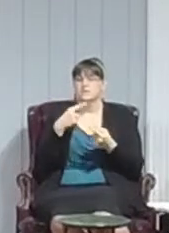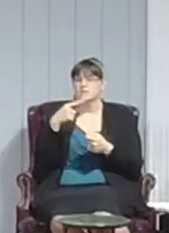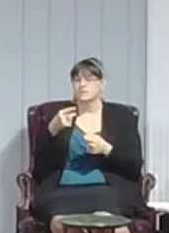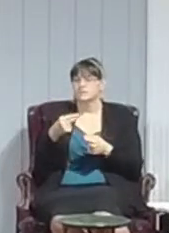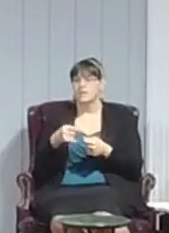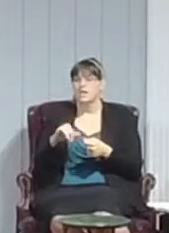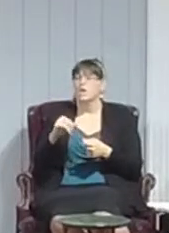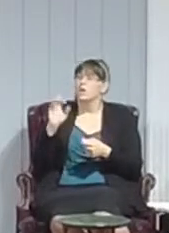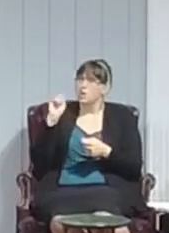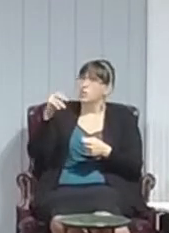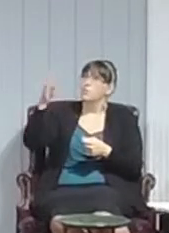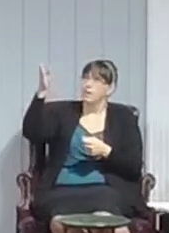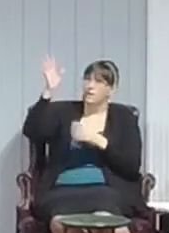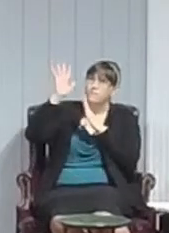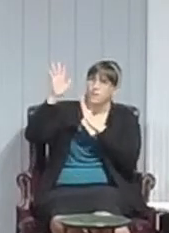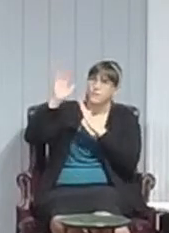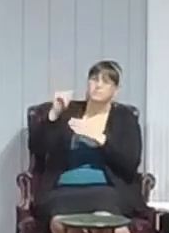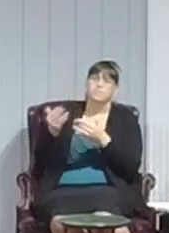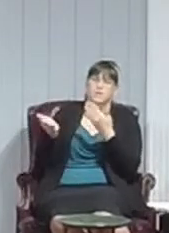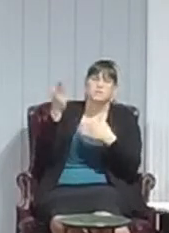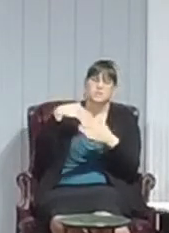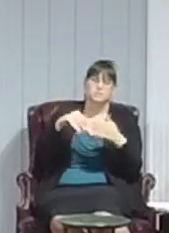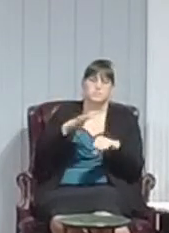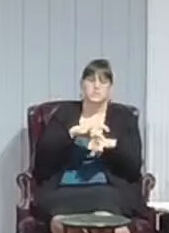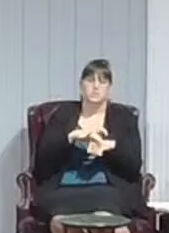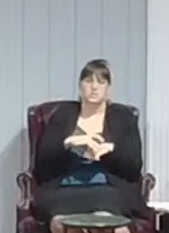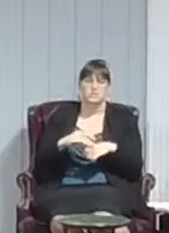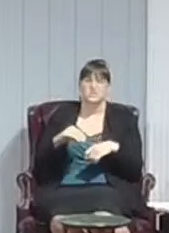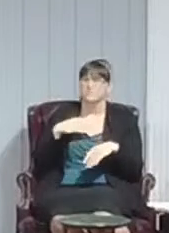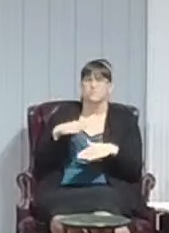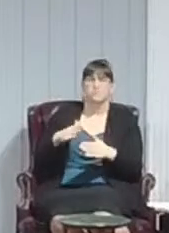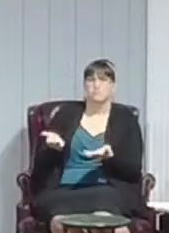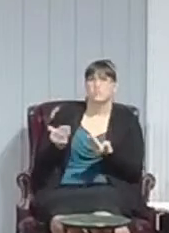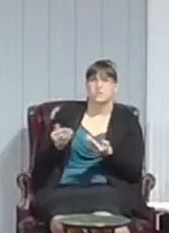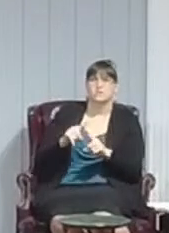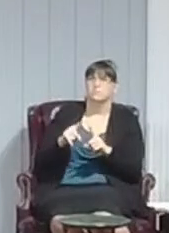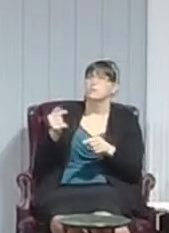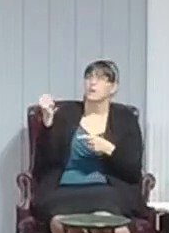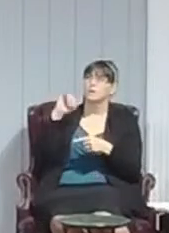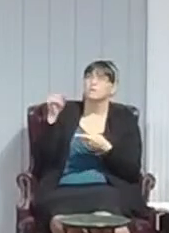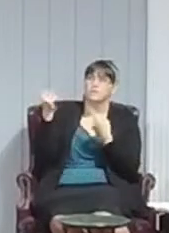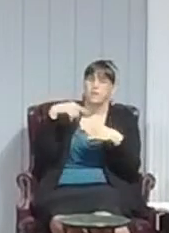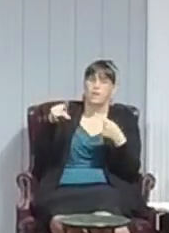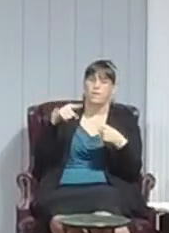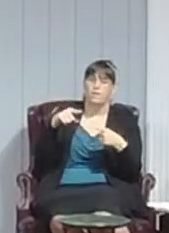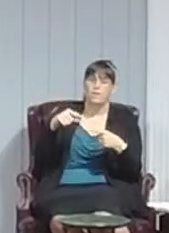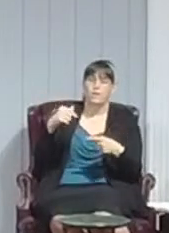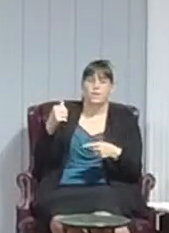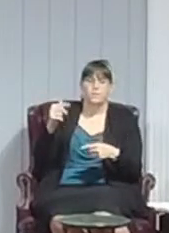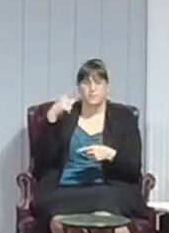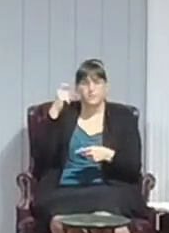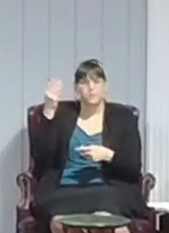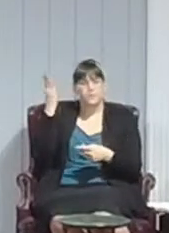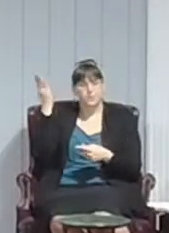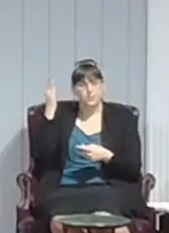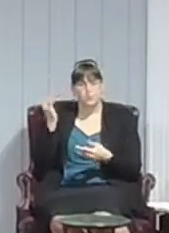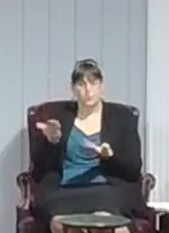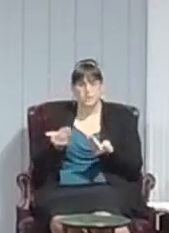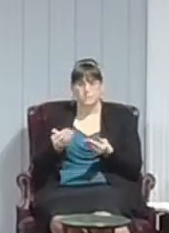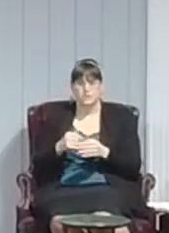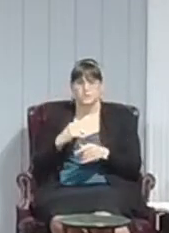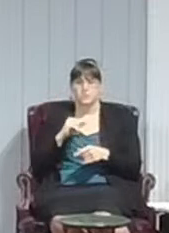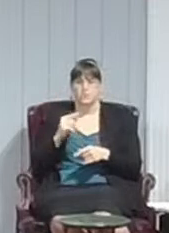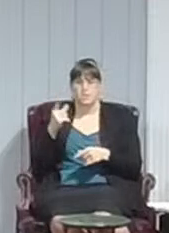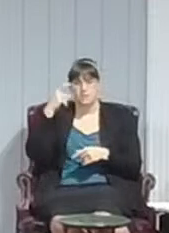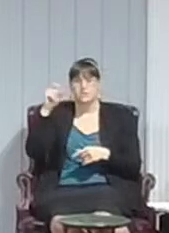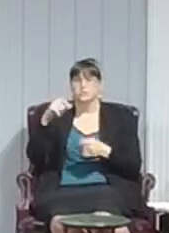and begrudgingly, I'm not really wanting to do this thing, but I'll go to the earth if you want me to, and because you love the world, I'll come down there and I'll